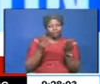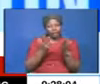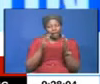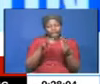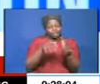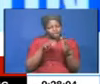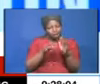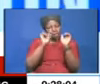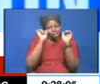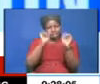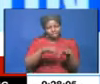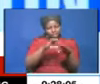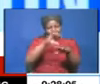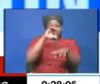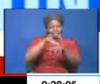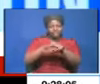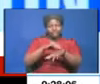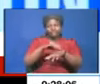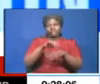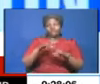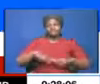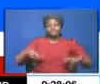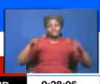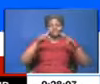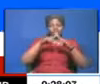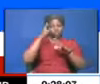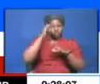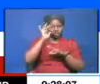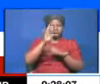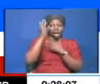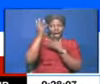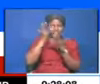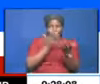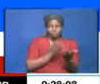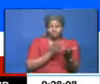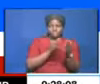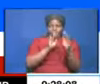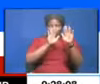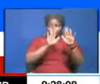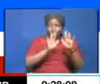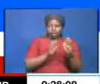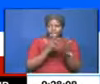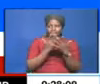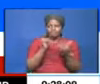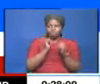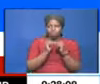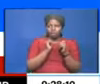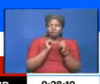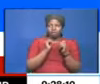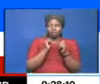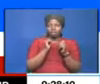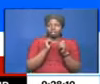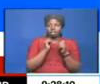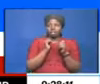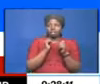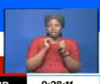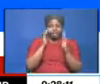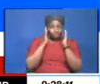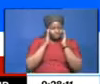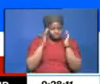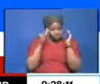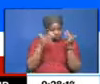get value for their efforts. Ile muhimu na ambayo focus yetu itakuwa